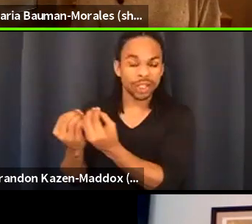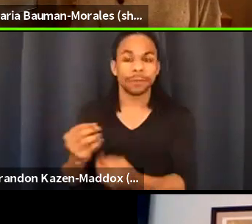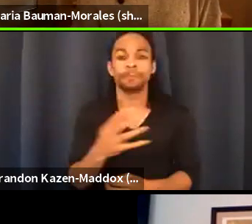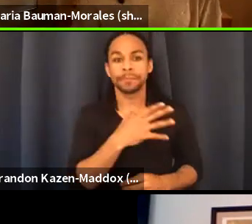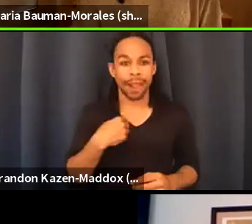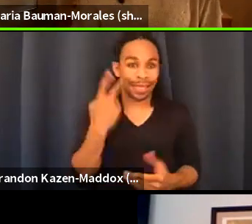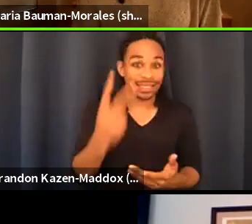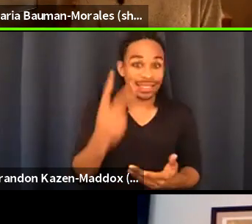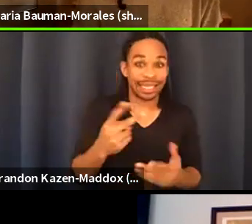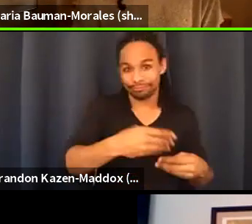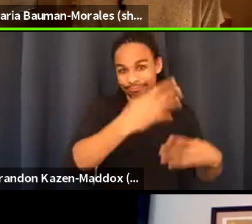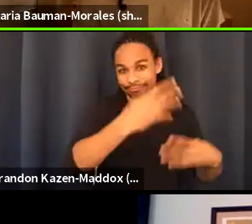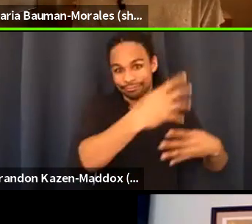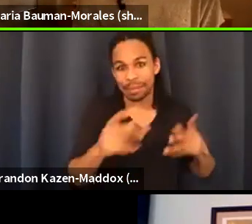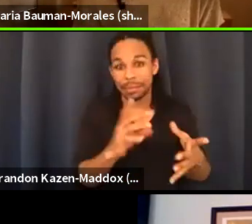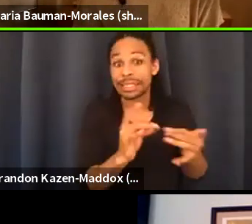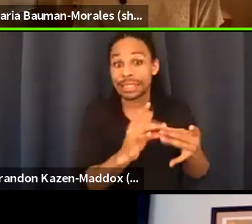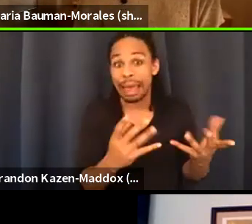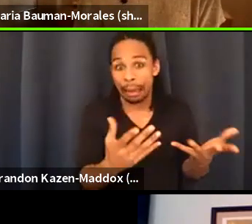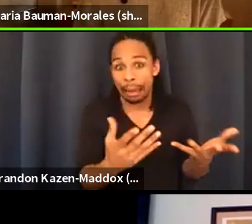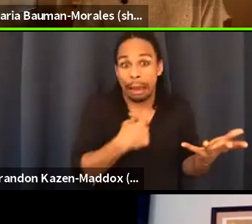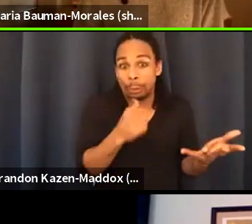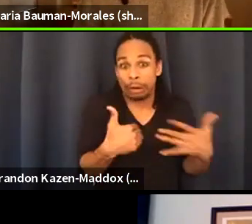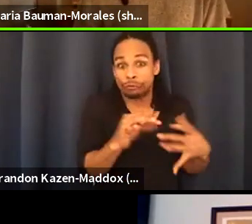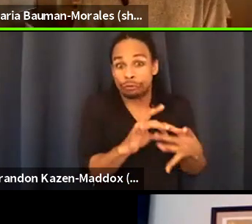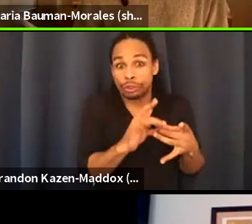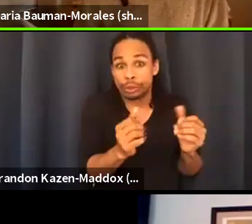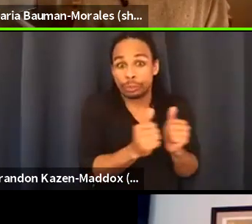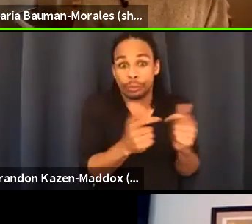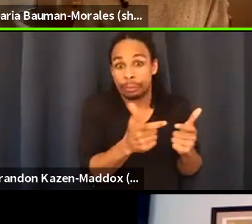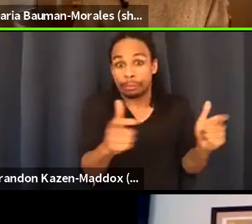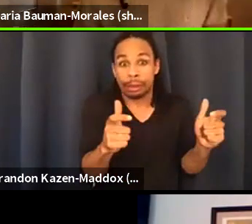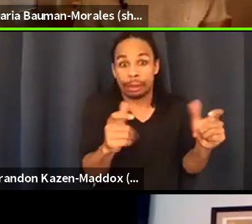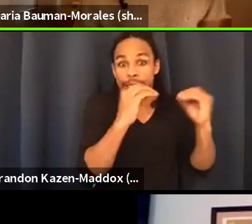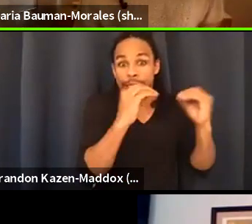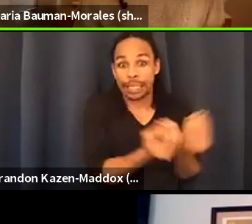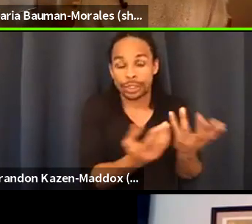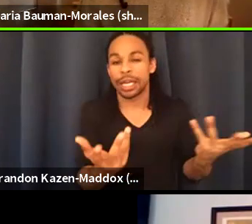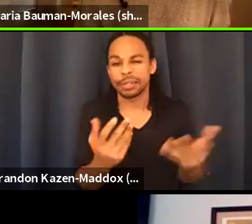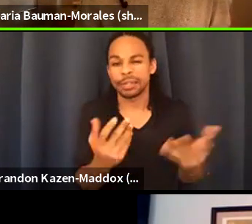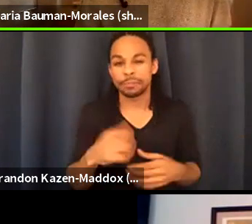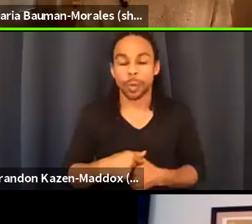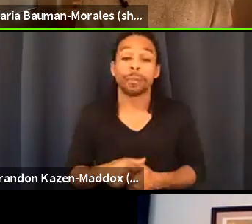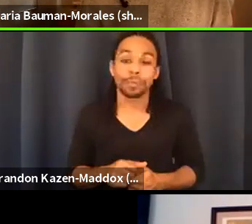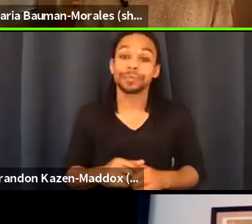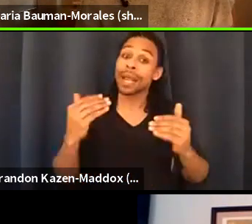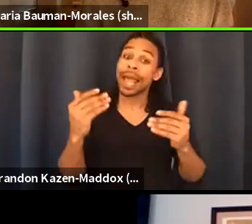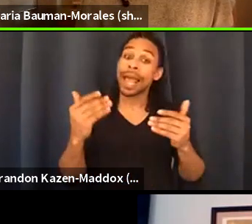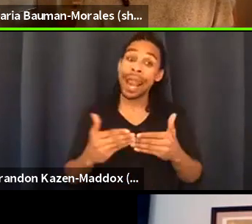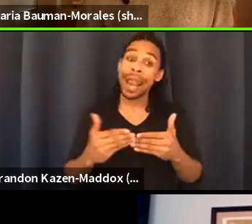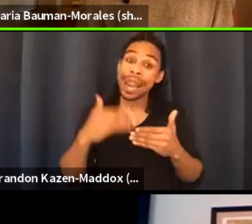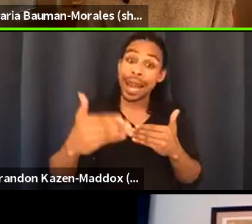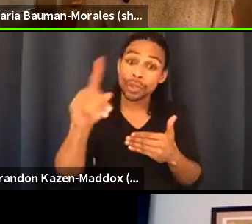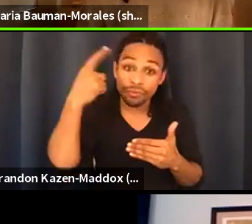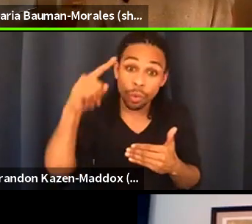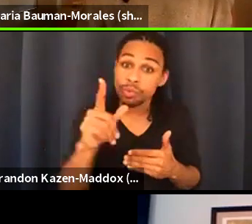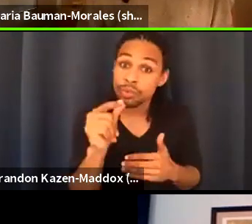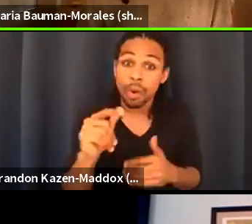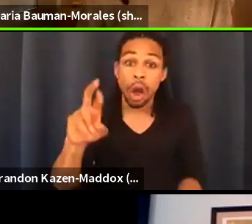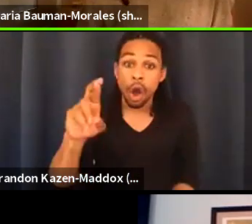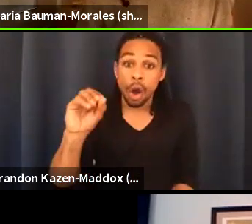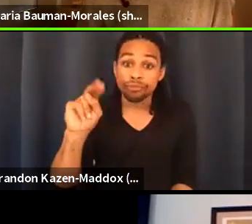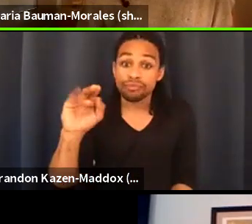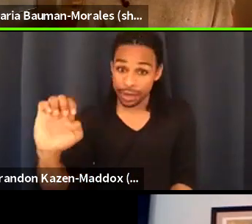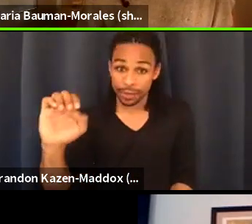is for Ronnie, actually. And, you know, there's a great section of this Creating New Futures document that relates